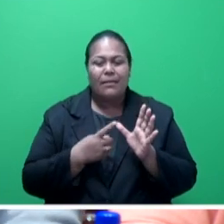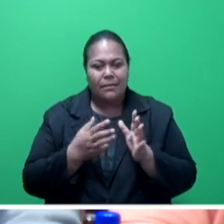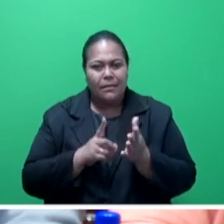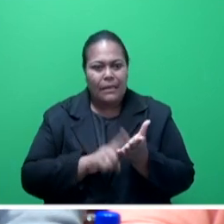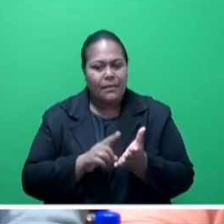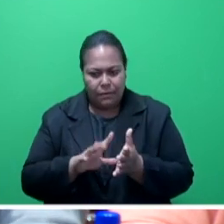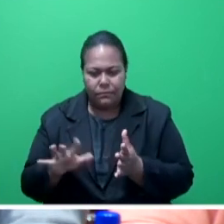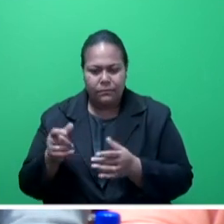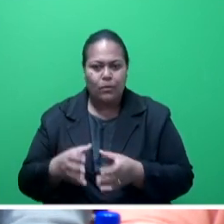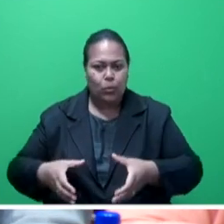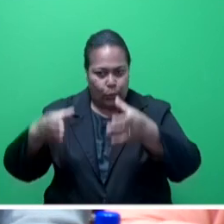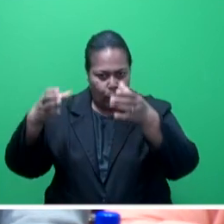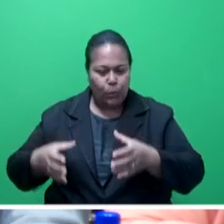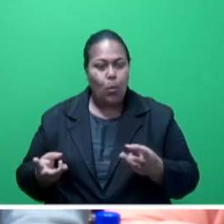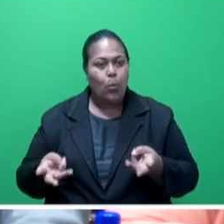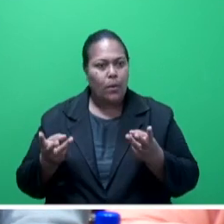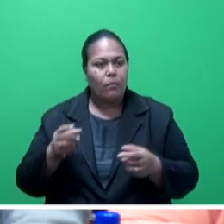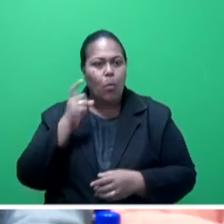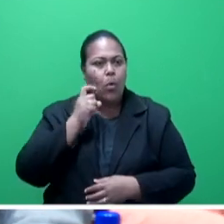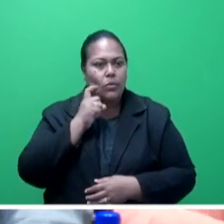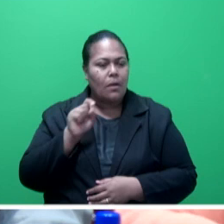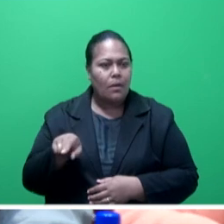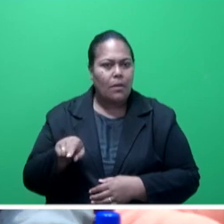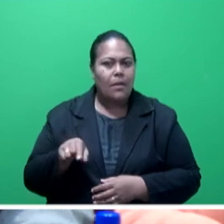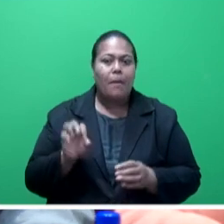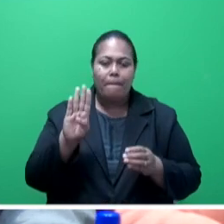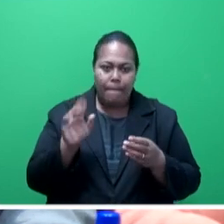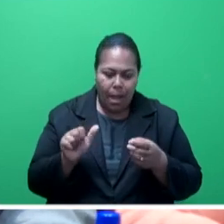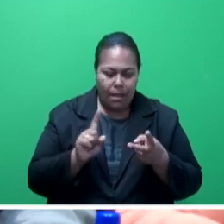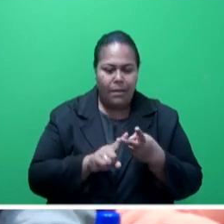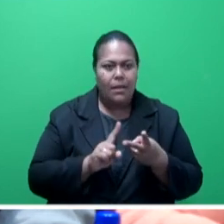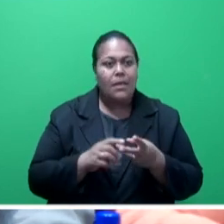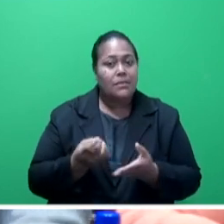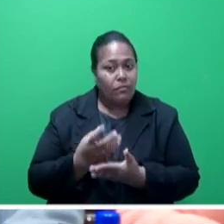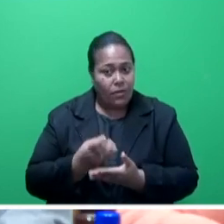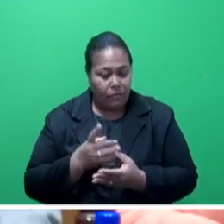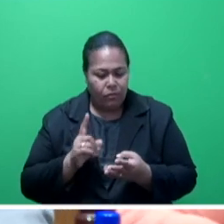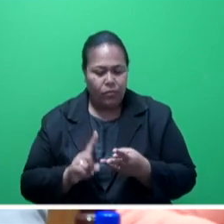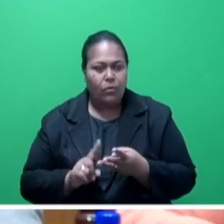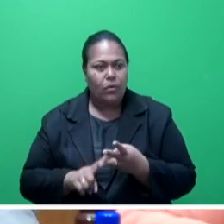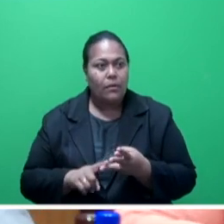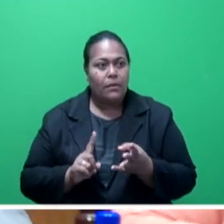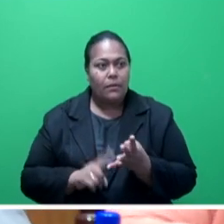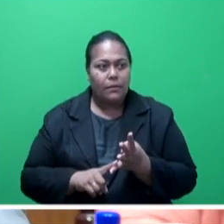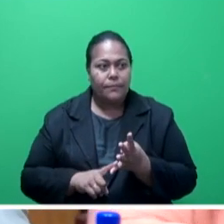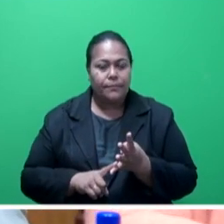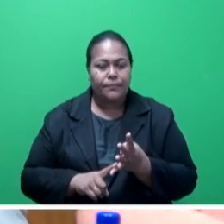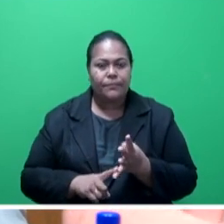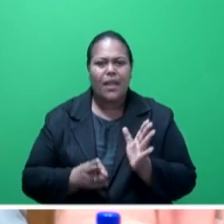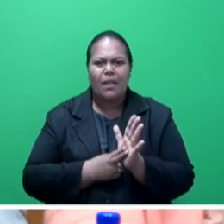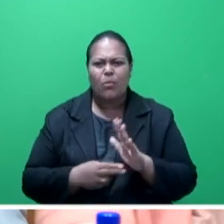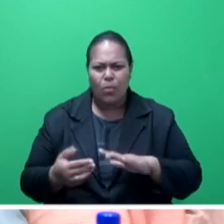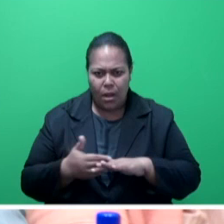commission, 20 megaliter YY plant in Ba, 5 megaliter sub-summer plant, the planned 3 megaliter plant for Nambuwalu,